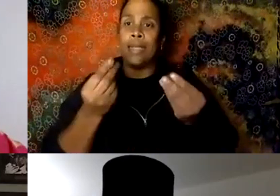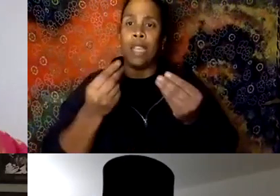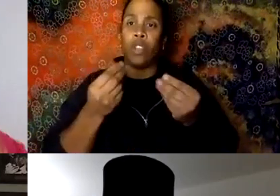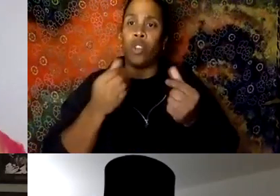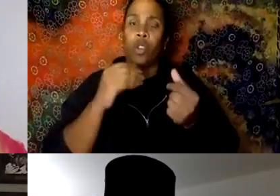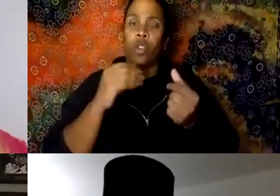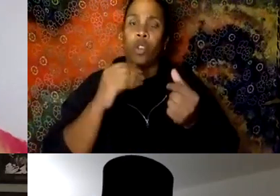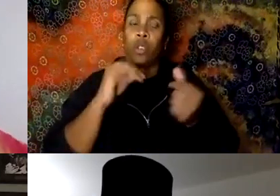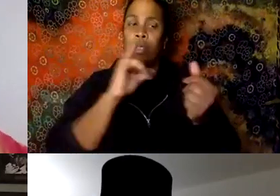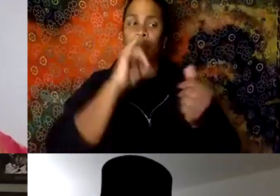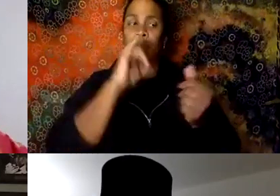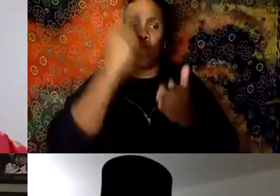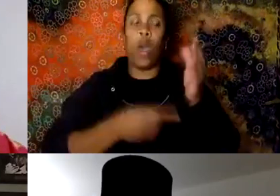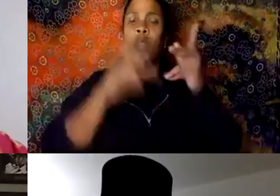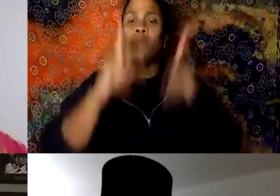healing.